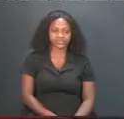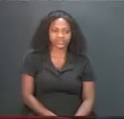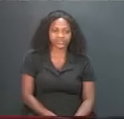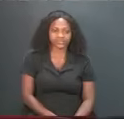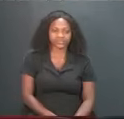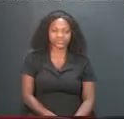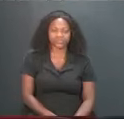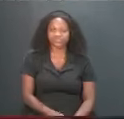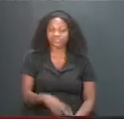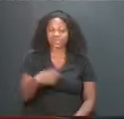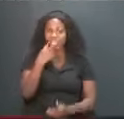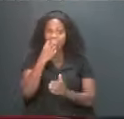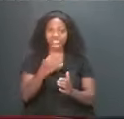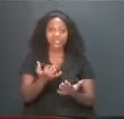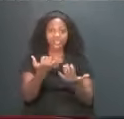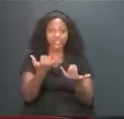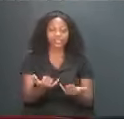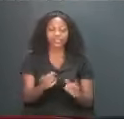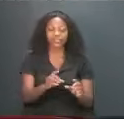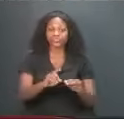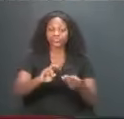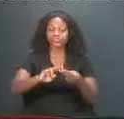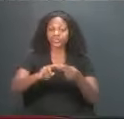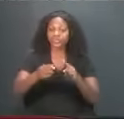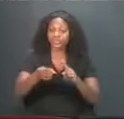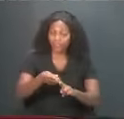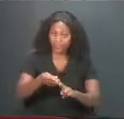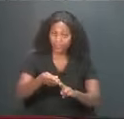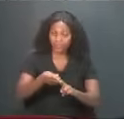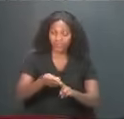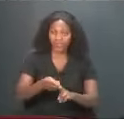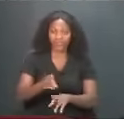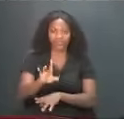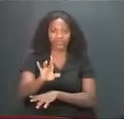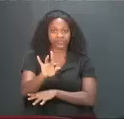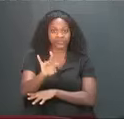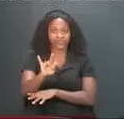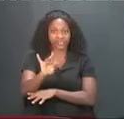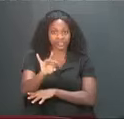we will take item number 18,